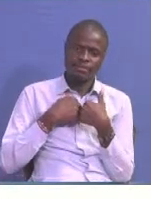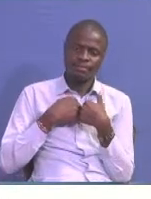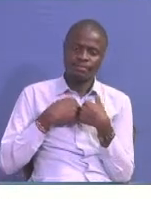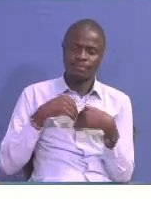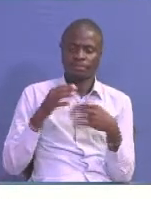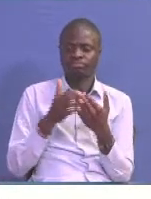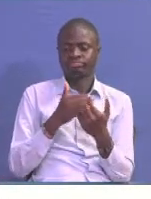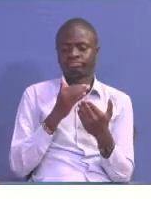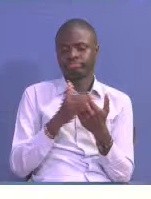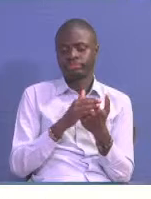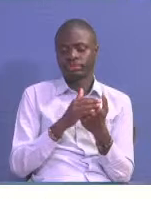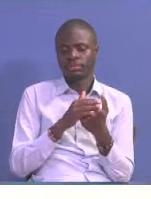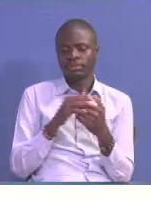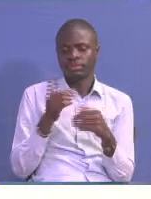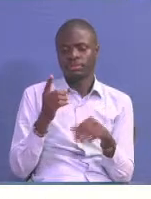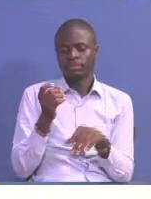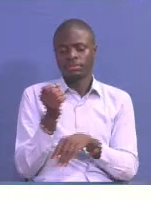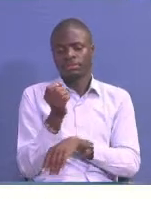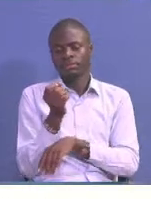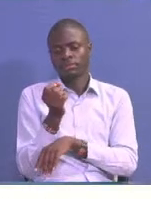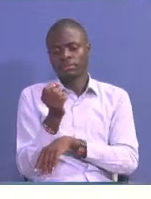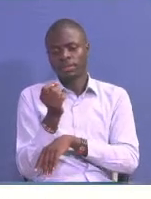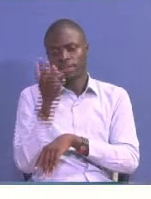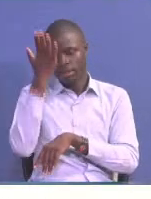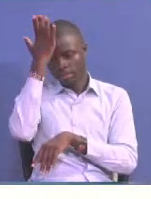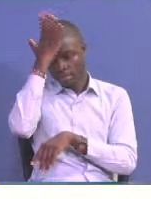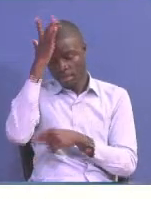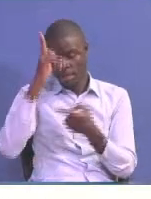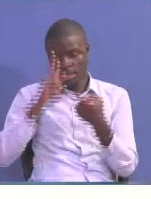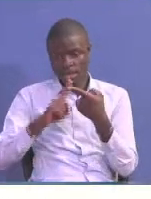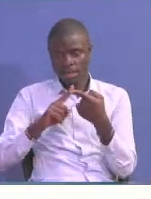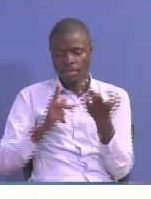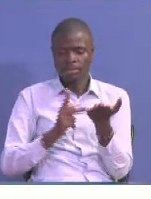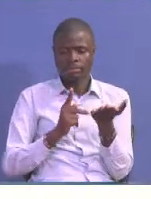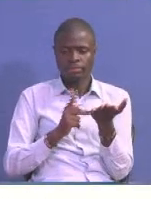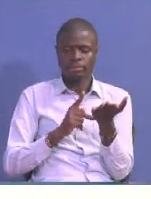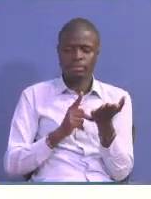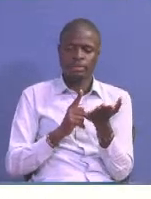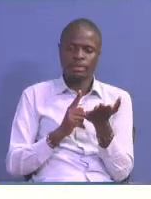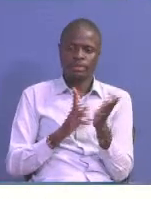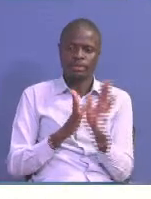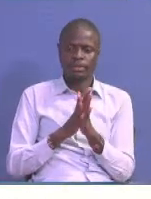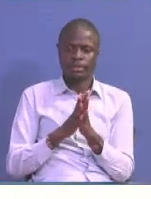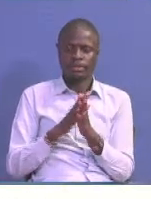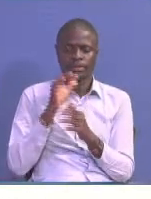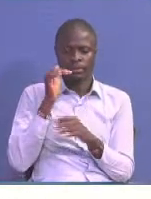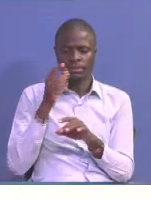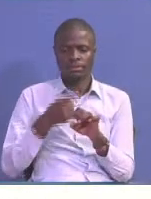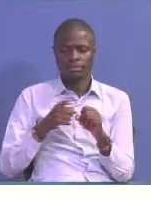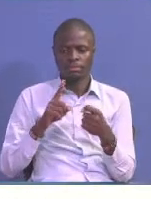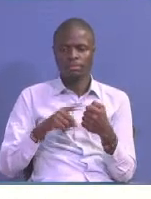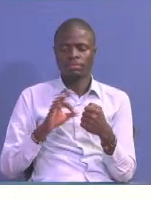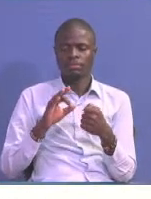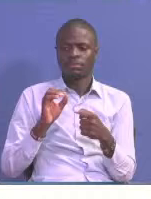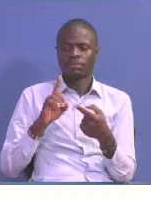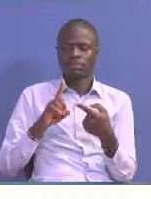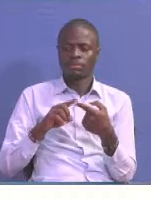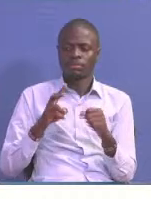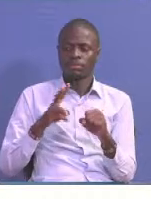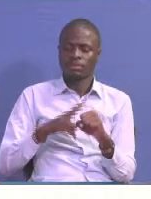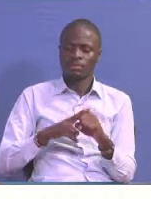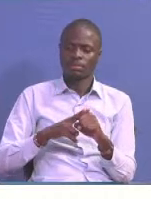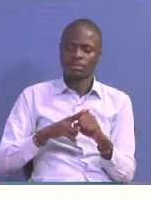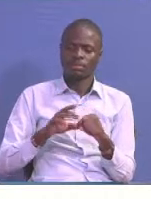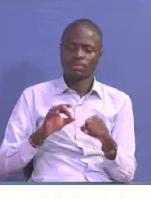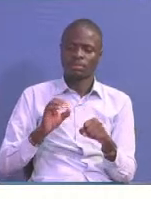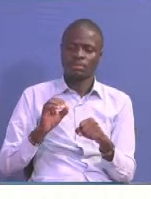you covered every Monday to Friday. Swahili Desk, we have Mizizi ya Habari running from 6:30 to 7 or